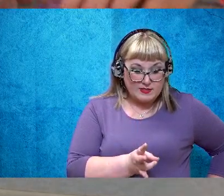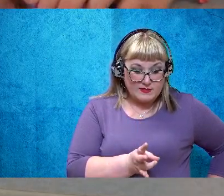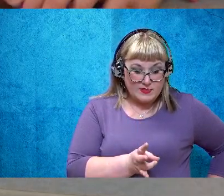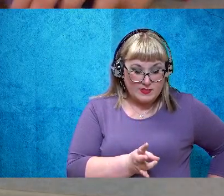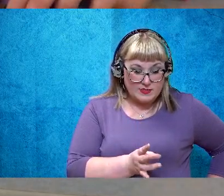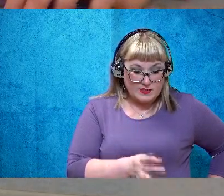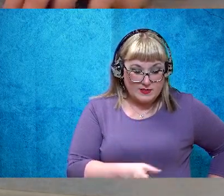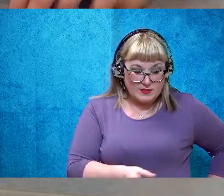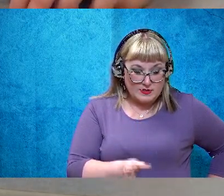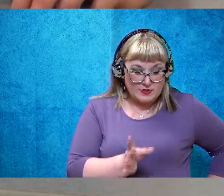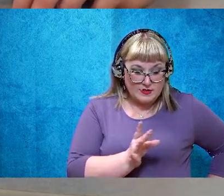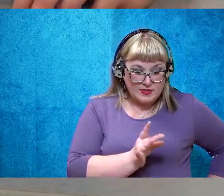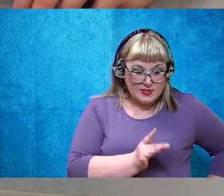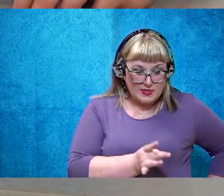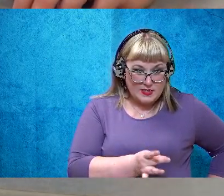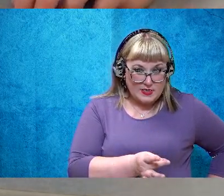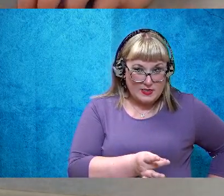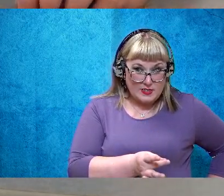7,